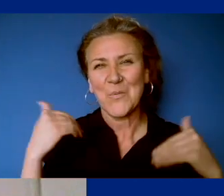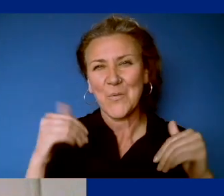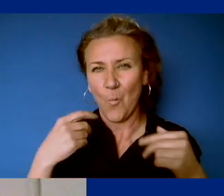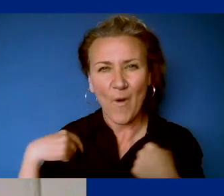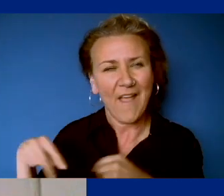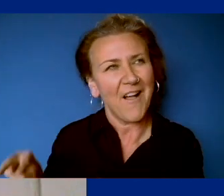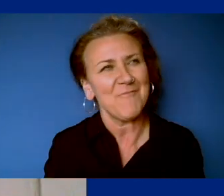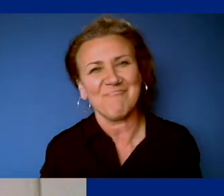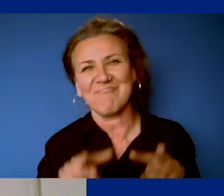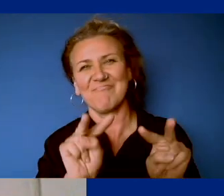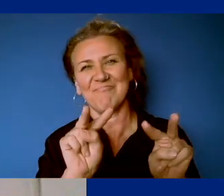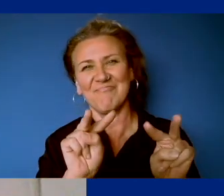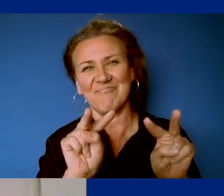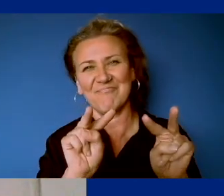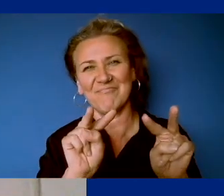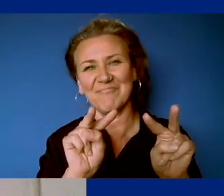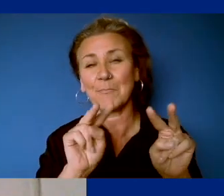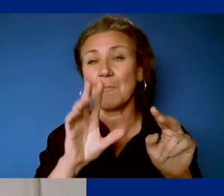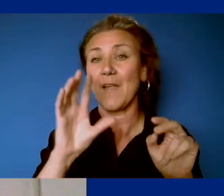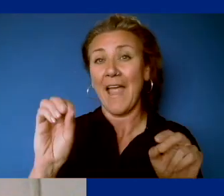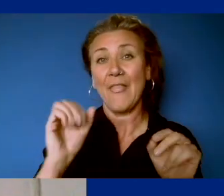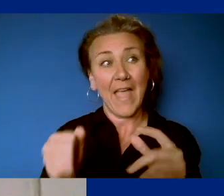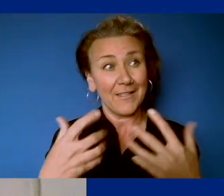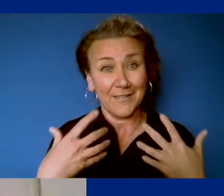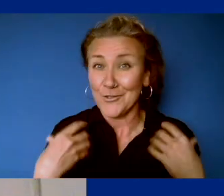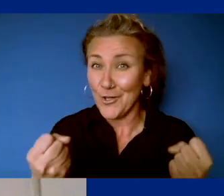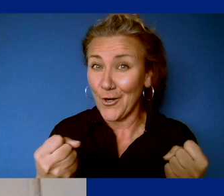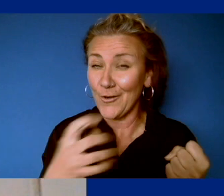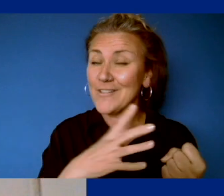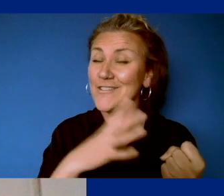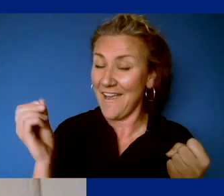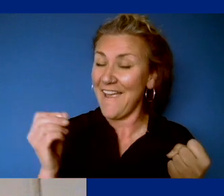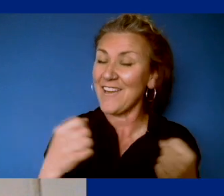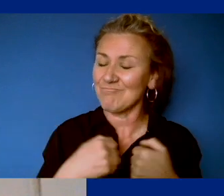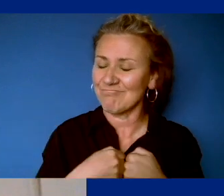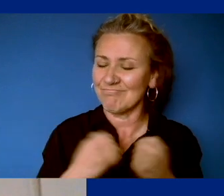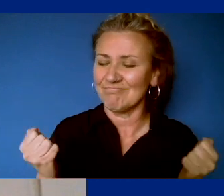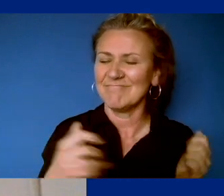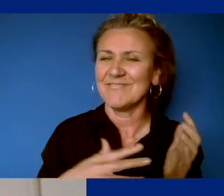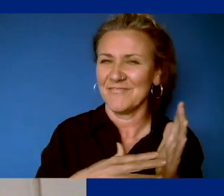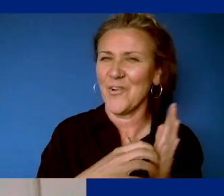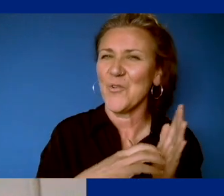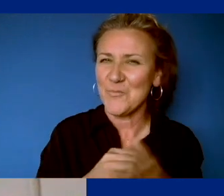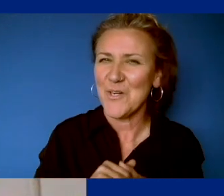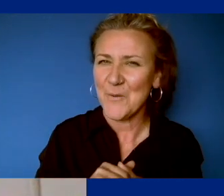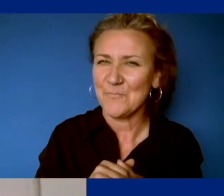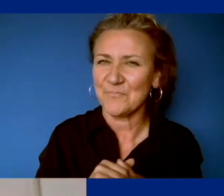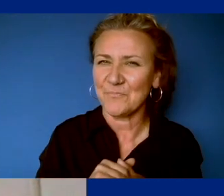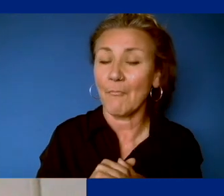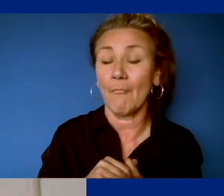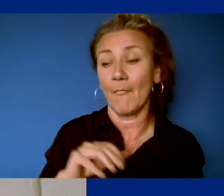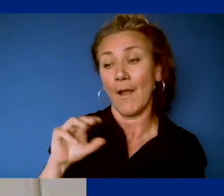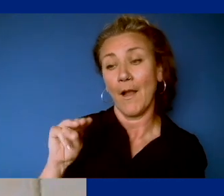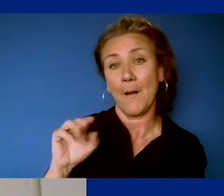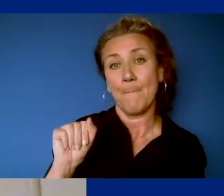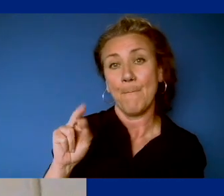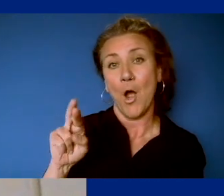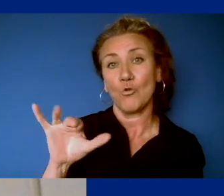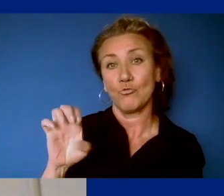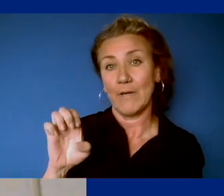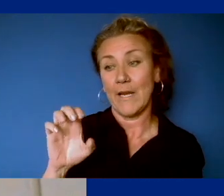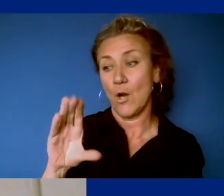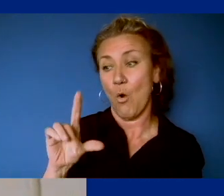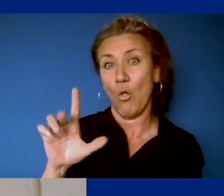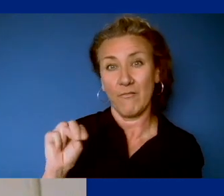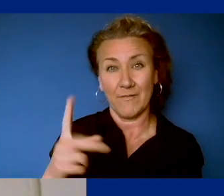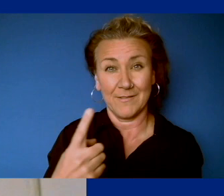high bar for everyone. It takes courage and a willingness to be vulnerable. As the late journalist